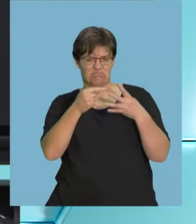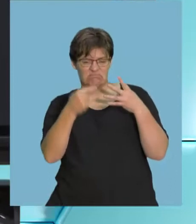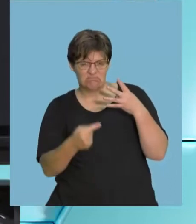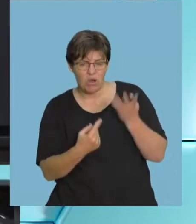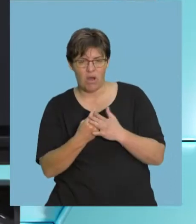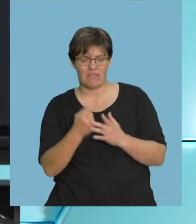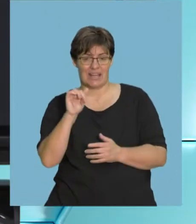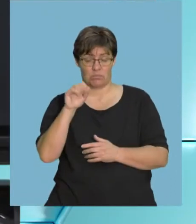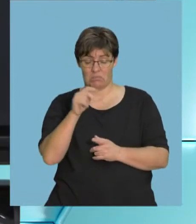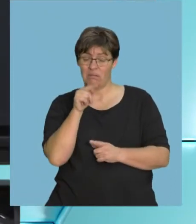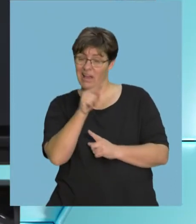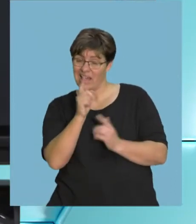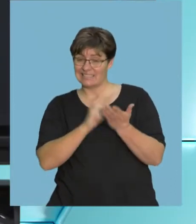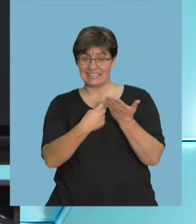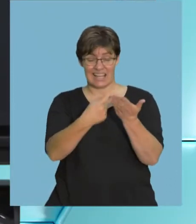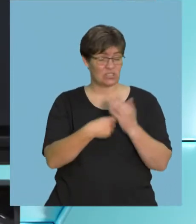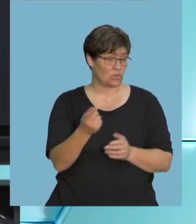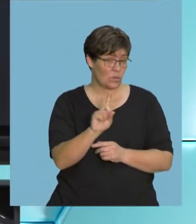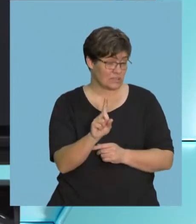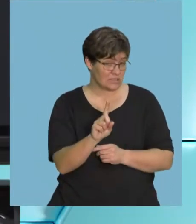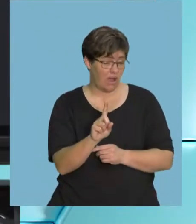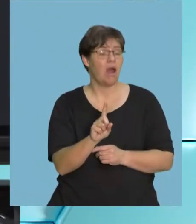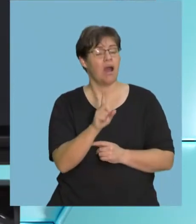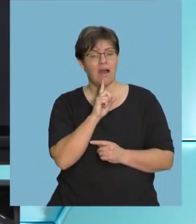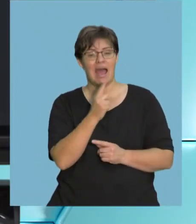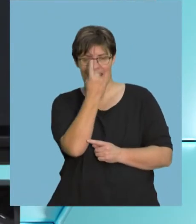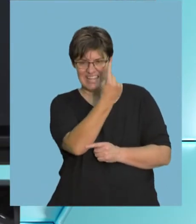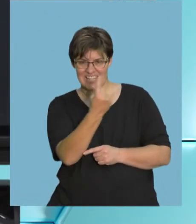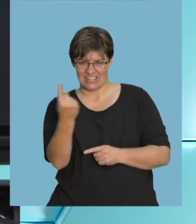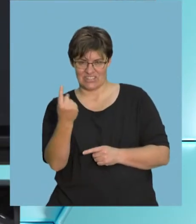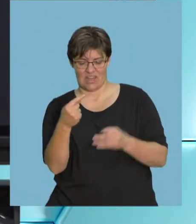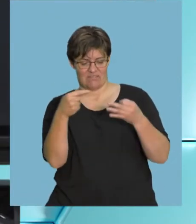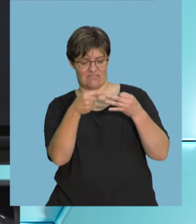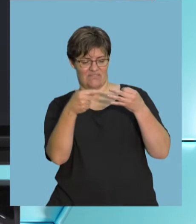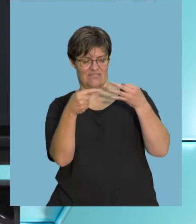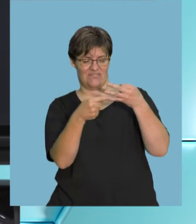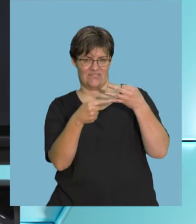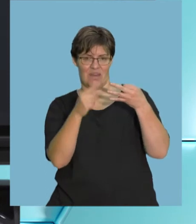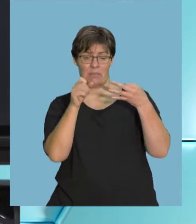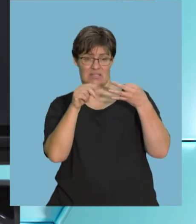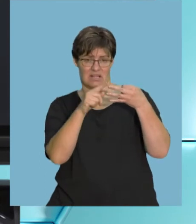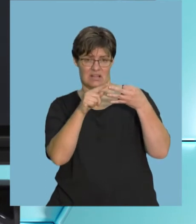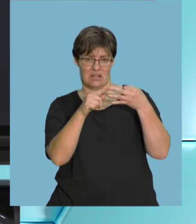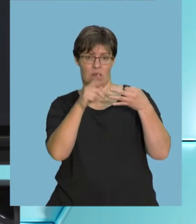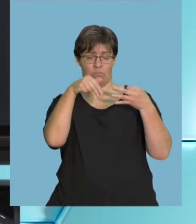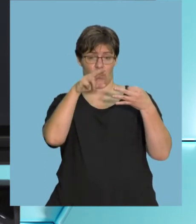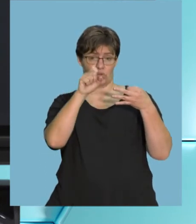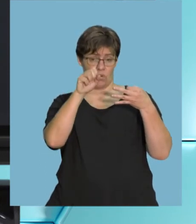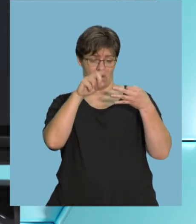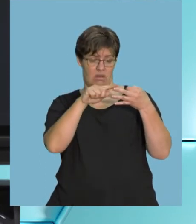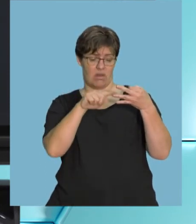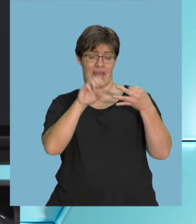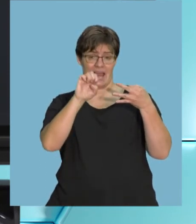what came out strongly in those discussions was that, every atom has got 3 subatomic particles, which is the